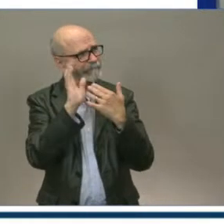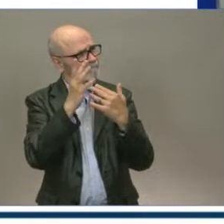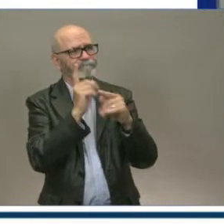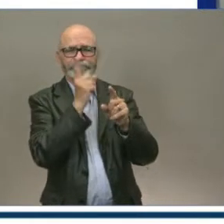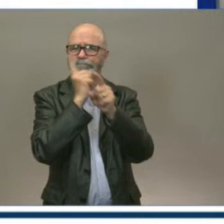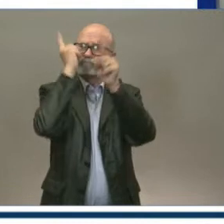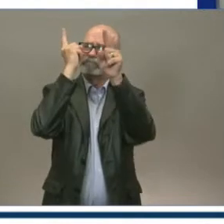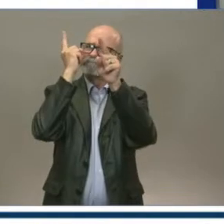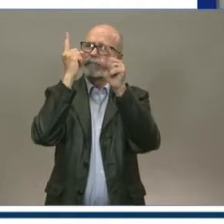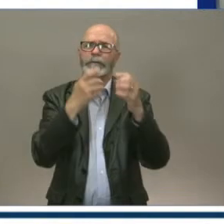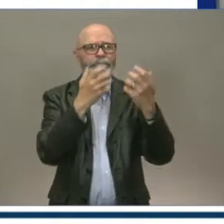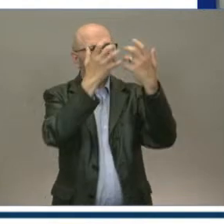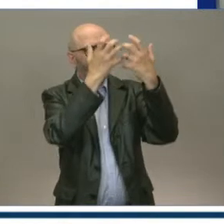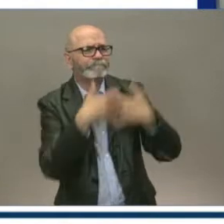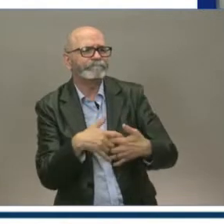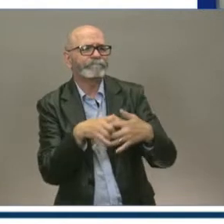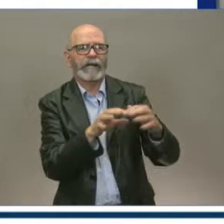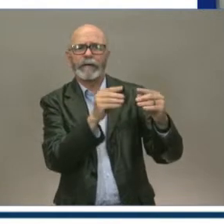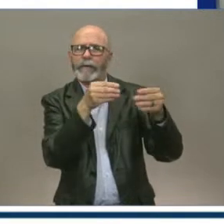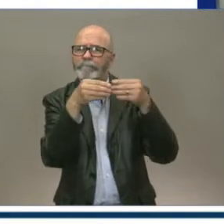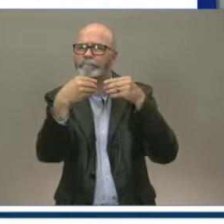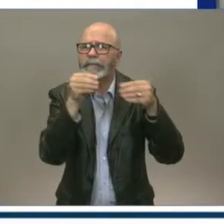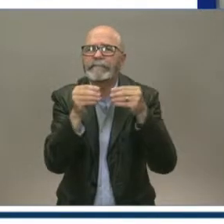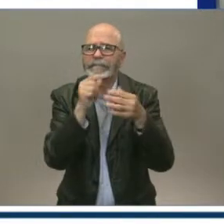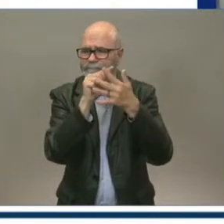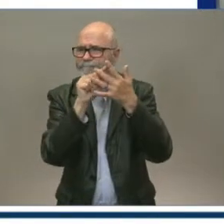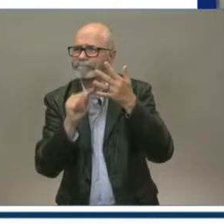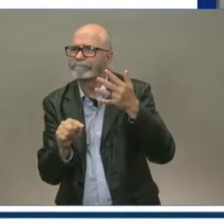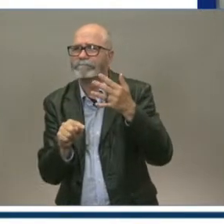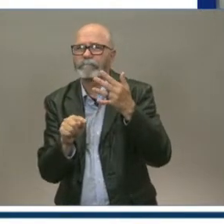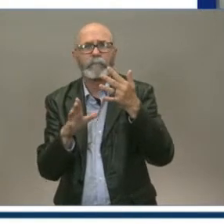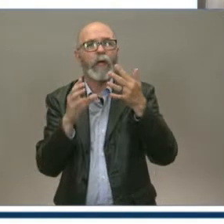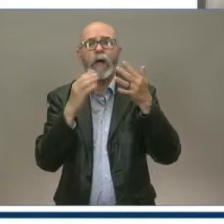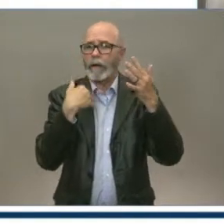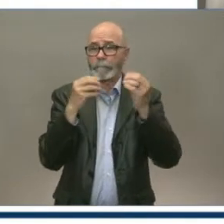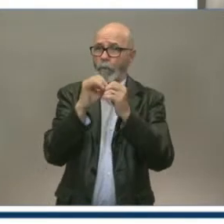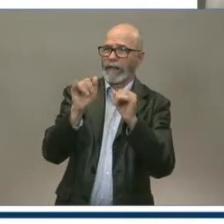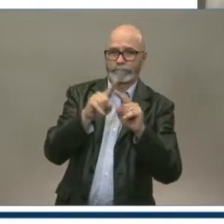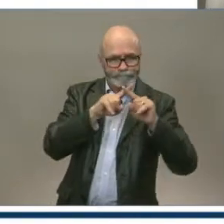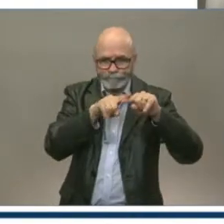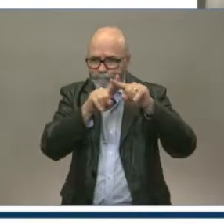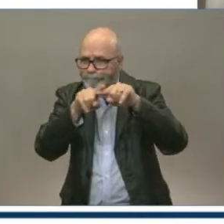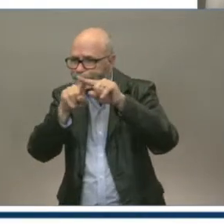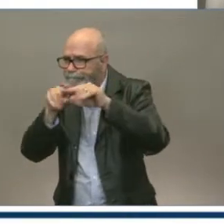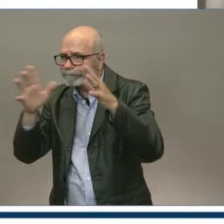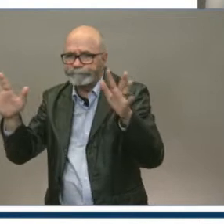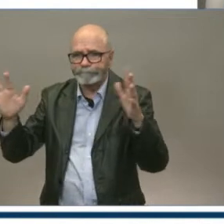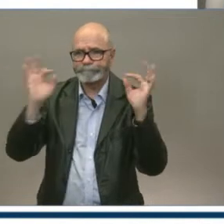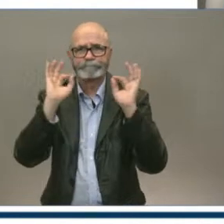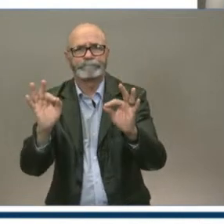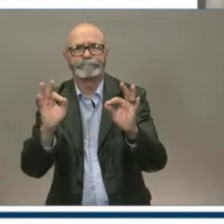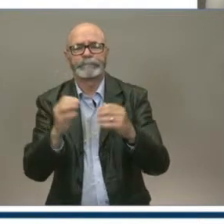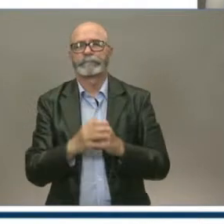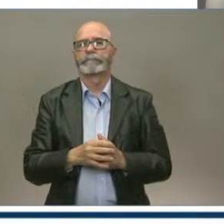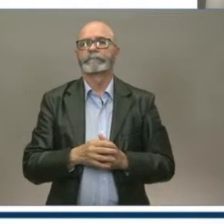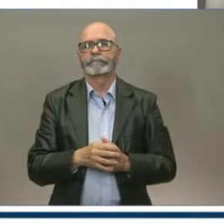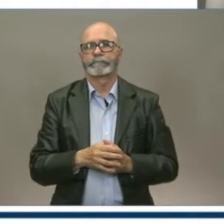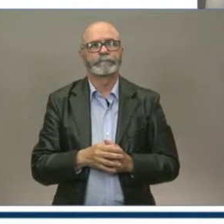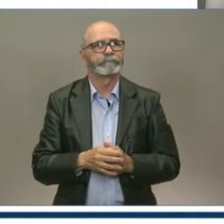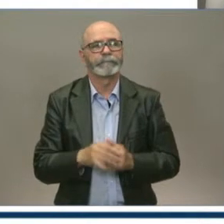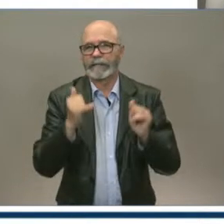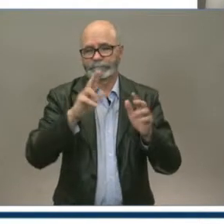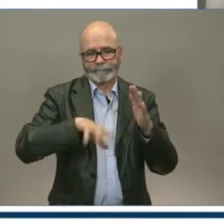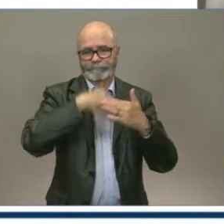and reliable, and our rollout is on track. Now over to Dr. Strang. Thank you, Premier, and happy birthday, and good